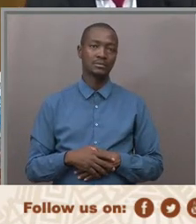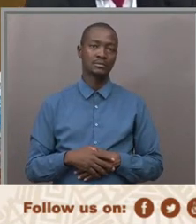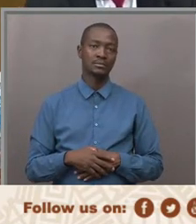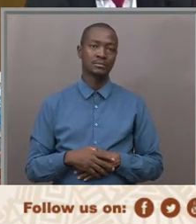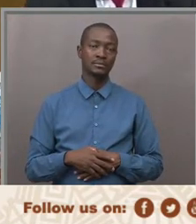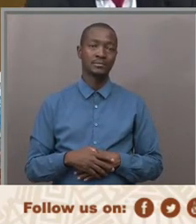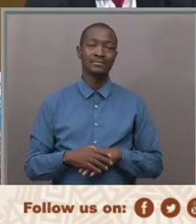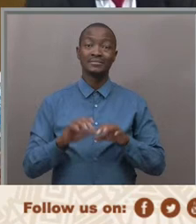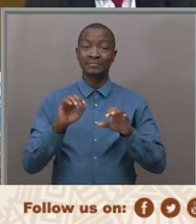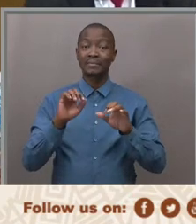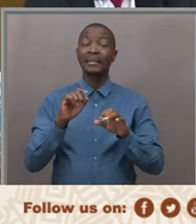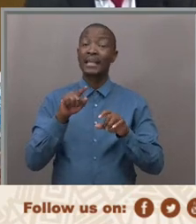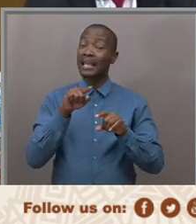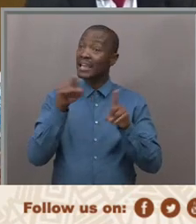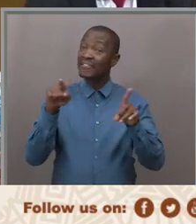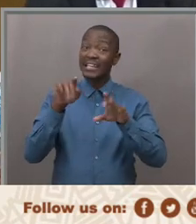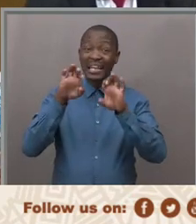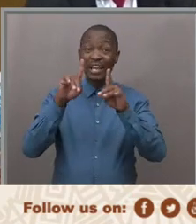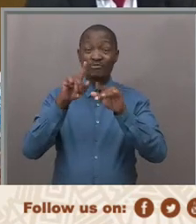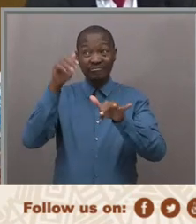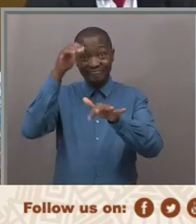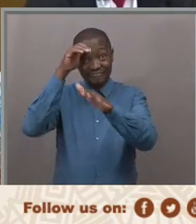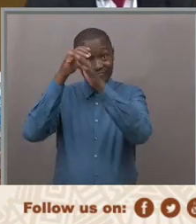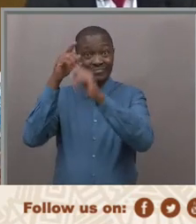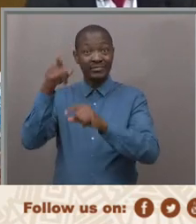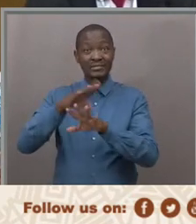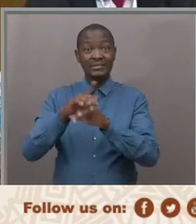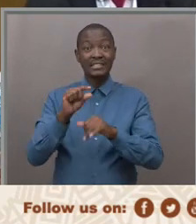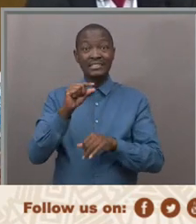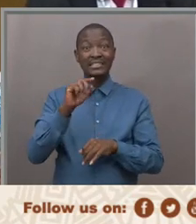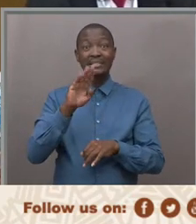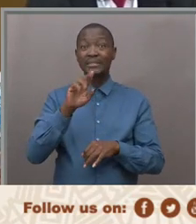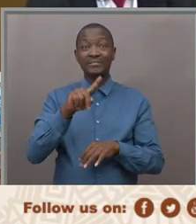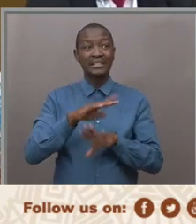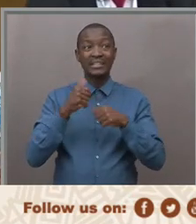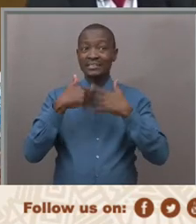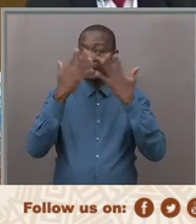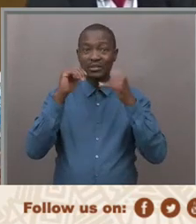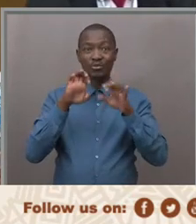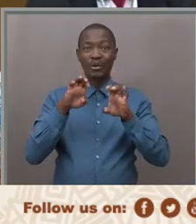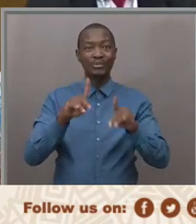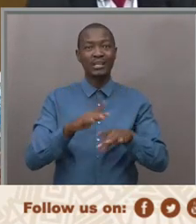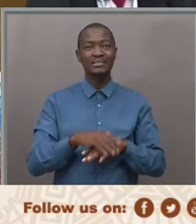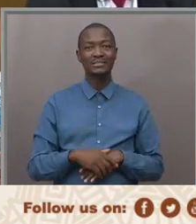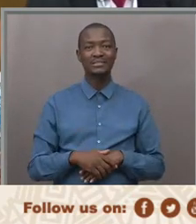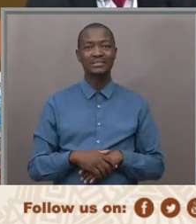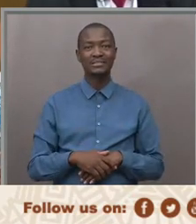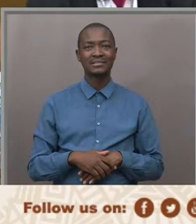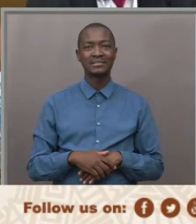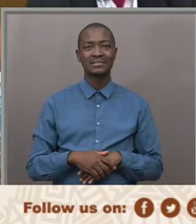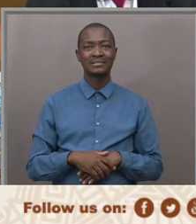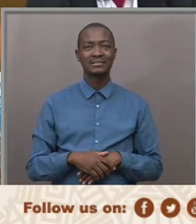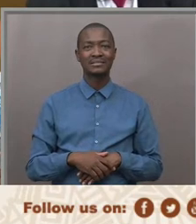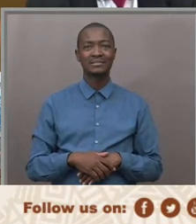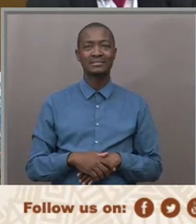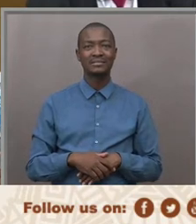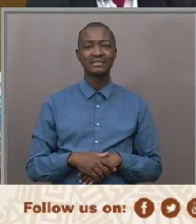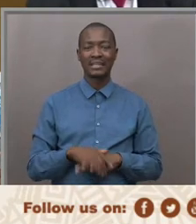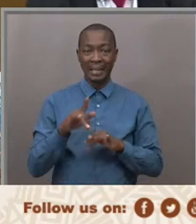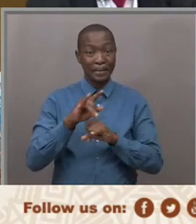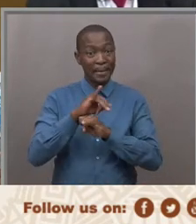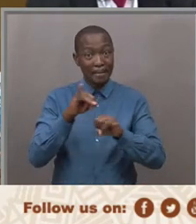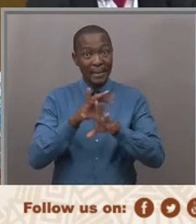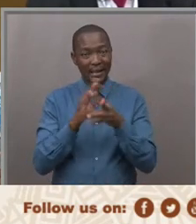Even the educated ones, gender-based violence knows no education. Patriarchy knows no